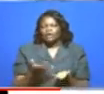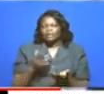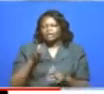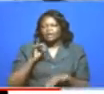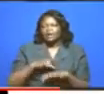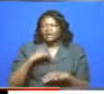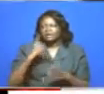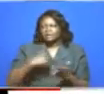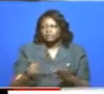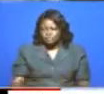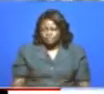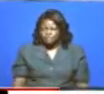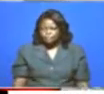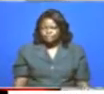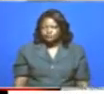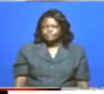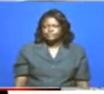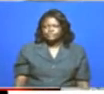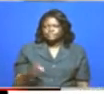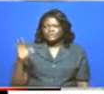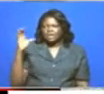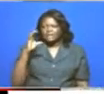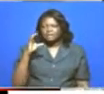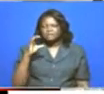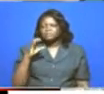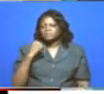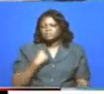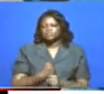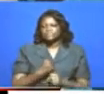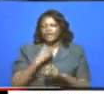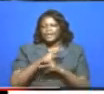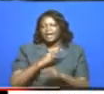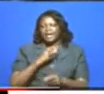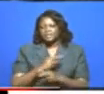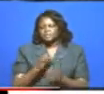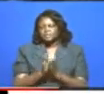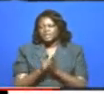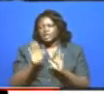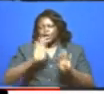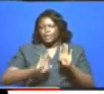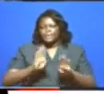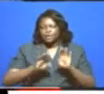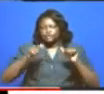The candidates are Monday writing mathematics and biology papers. For Lunchtime News, I am Wycliffe Oketch.